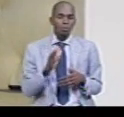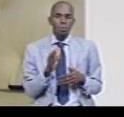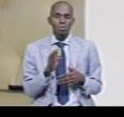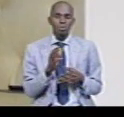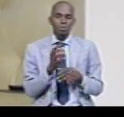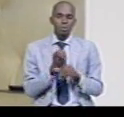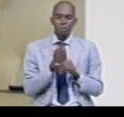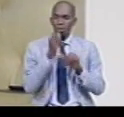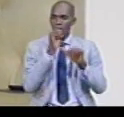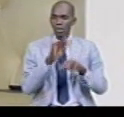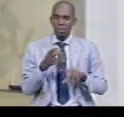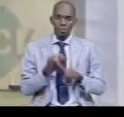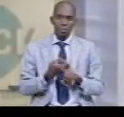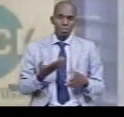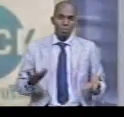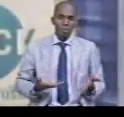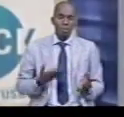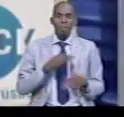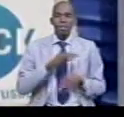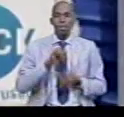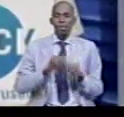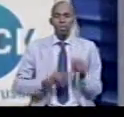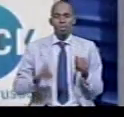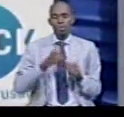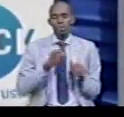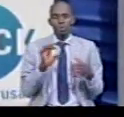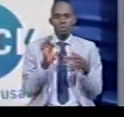and all the locations all over the world.